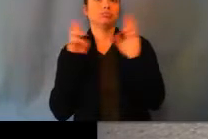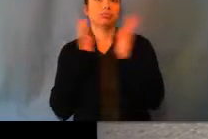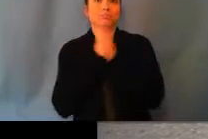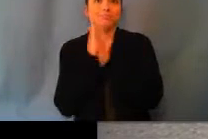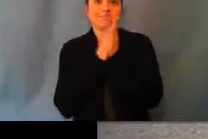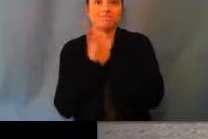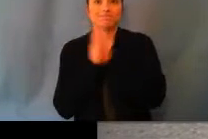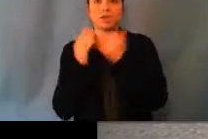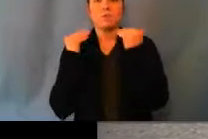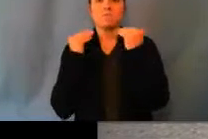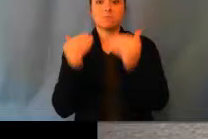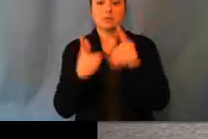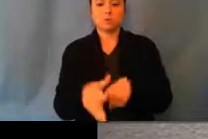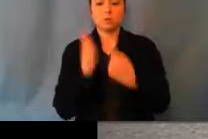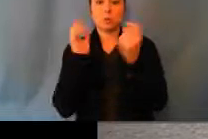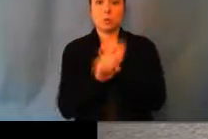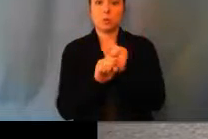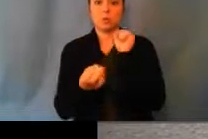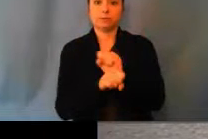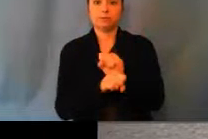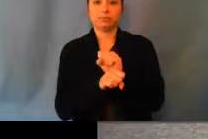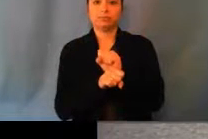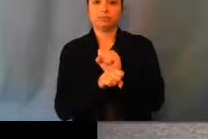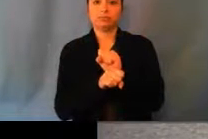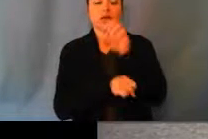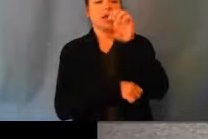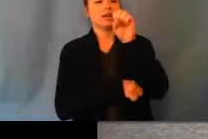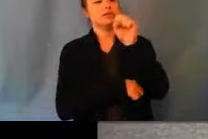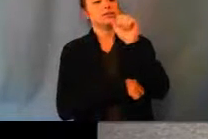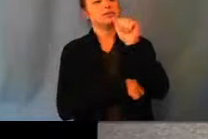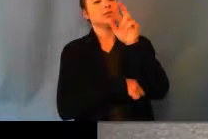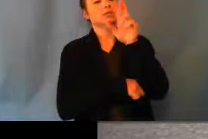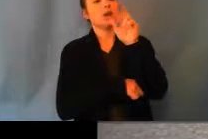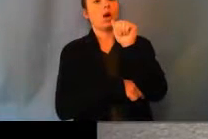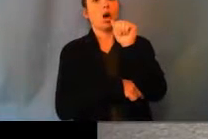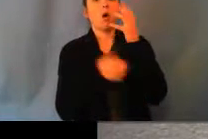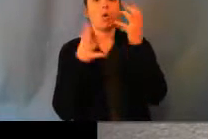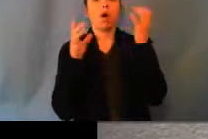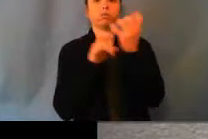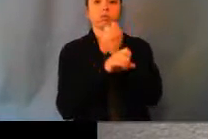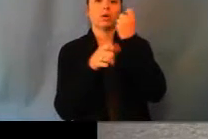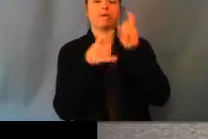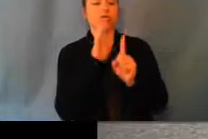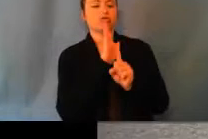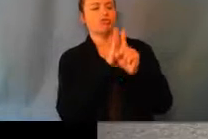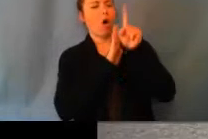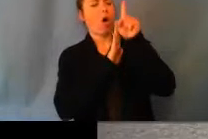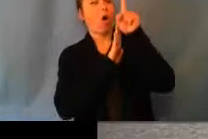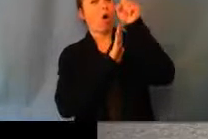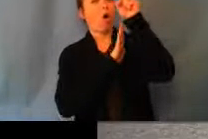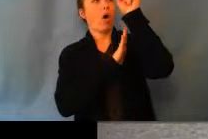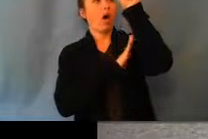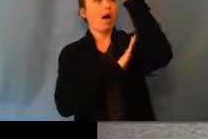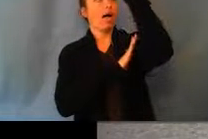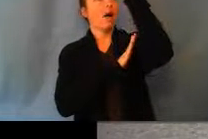pails and got right to work. Sarah wanted to win the prize for the tallest tower. She started